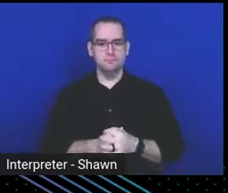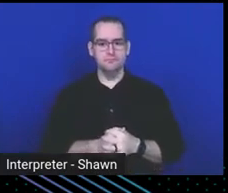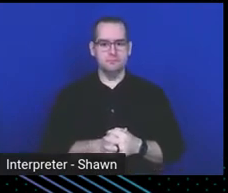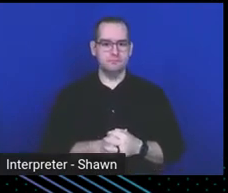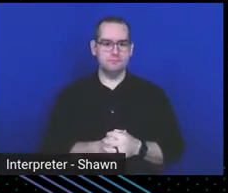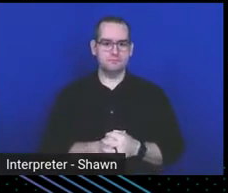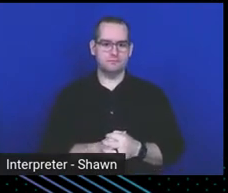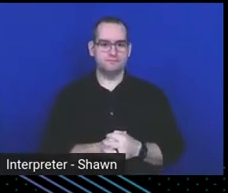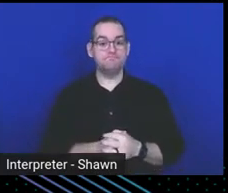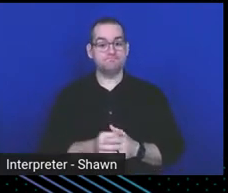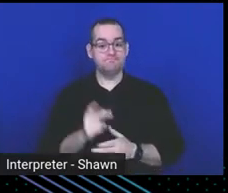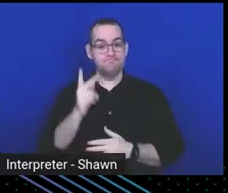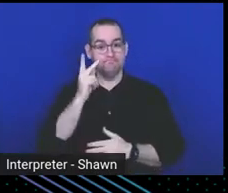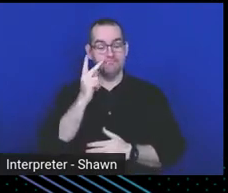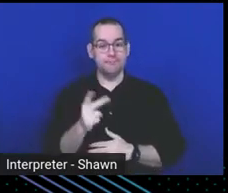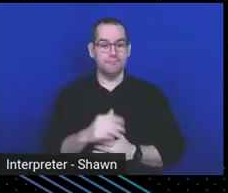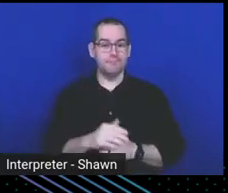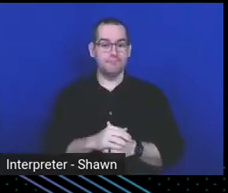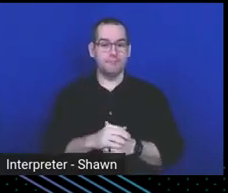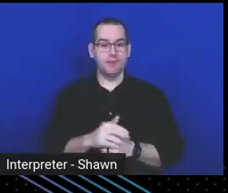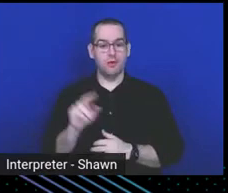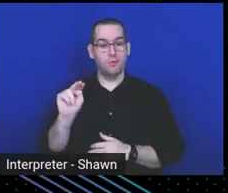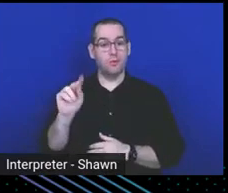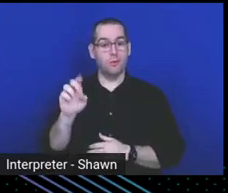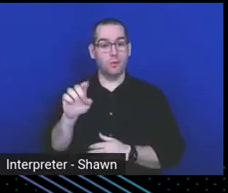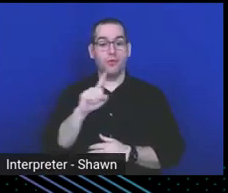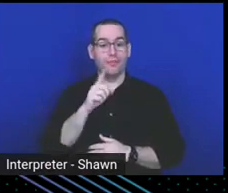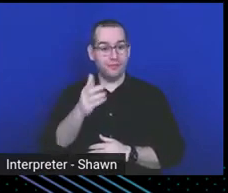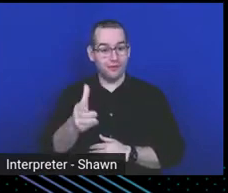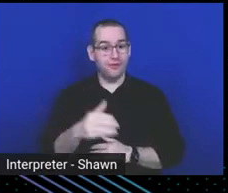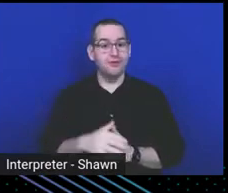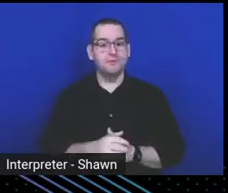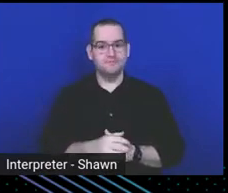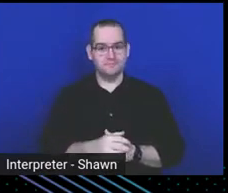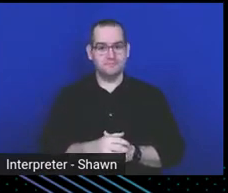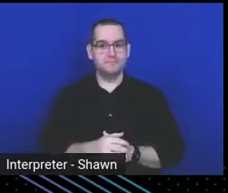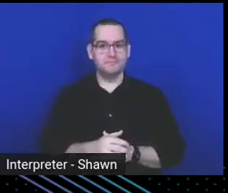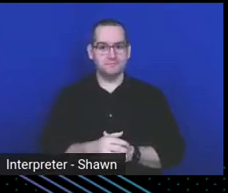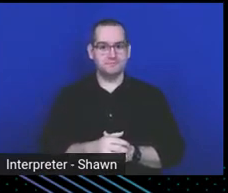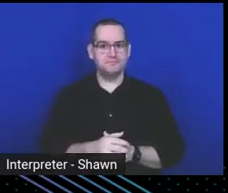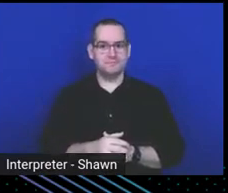So you can see the nodes are there. Oh, let me just